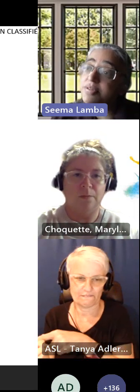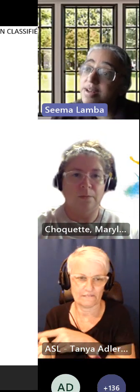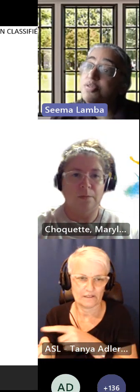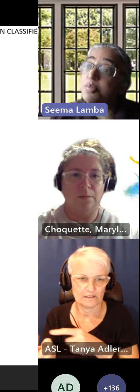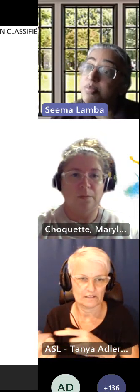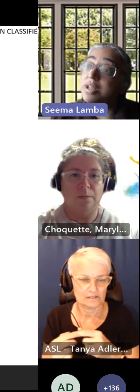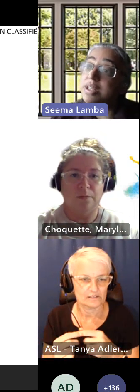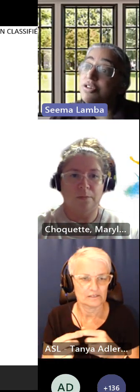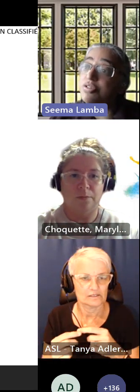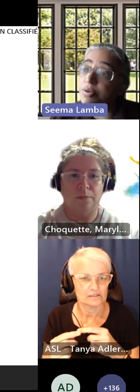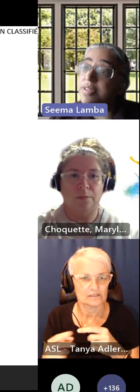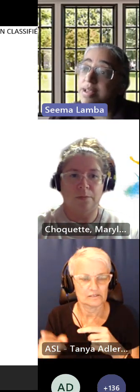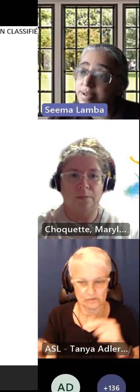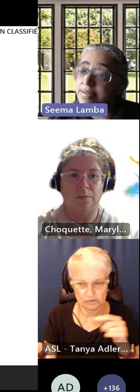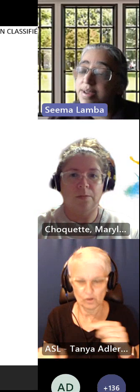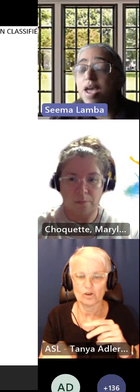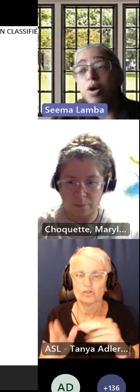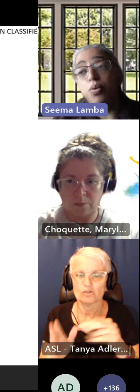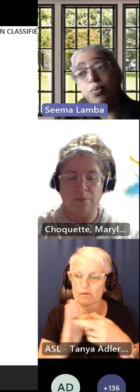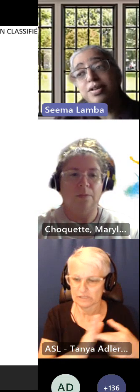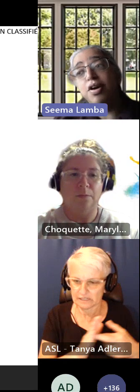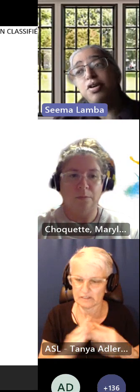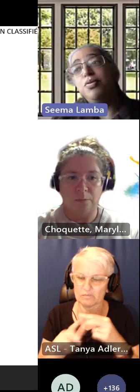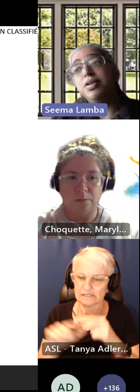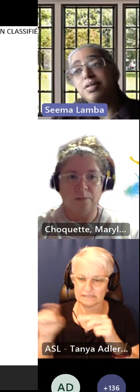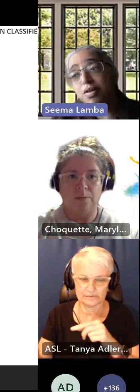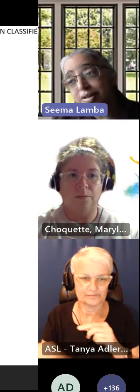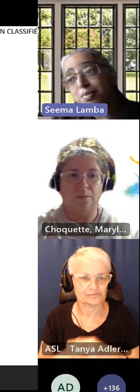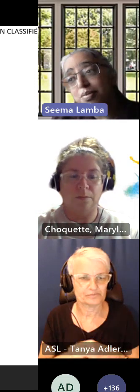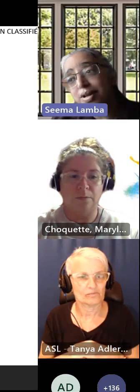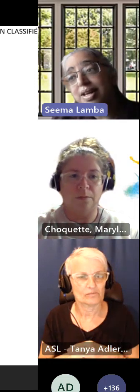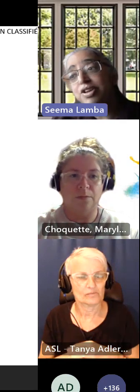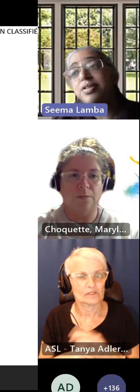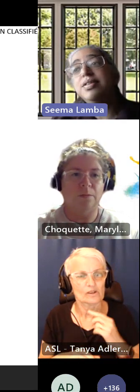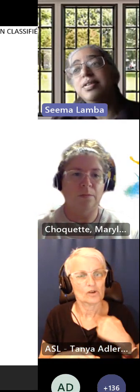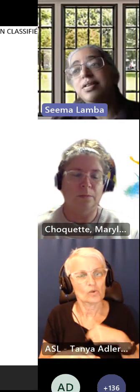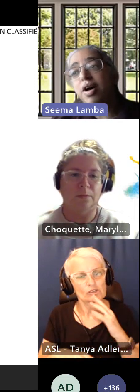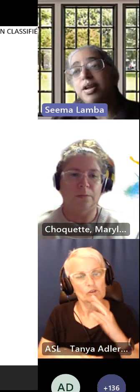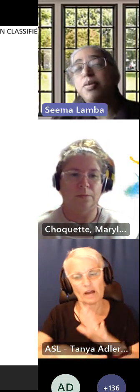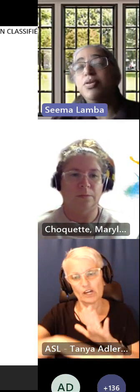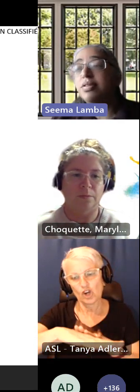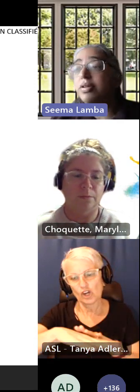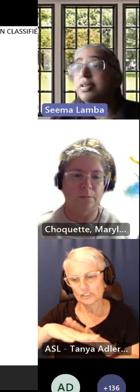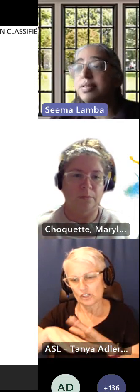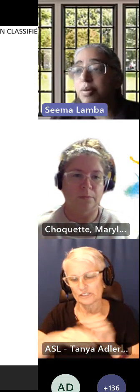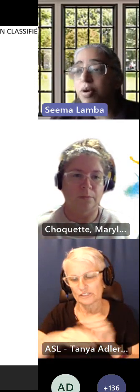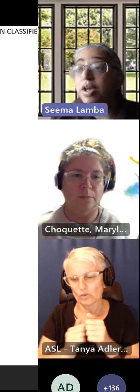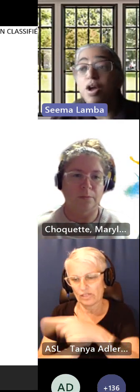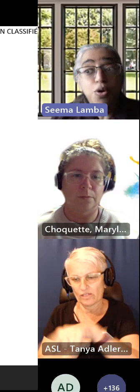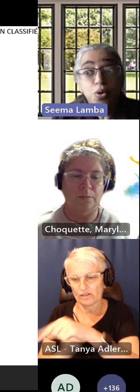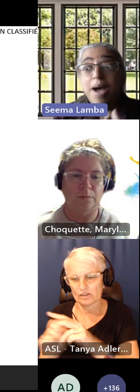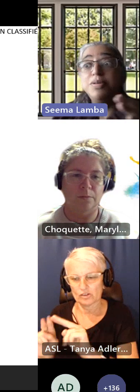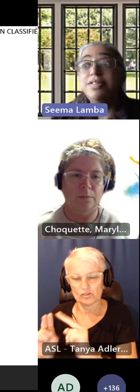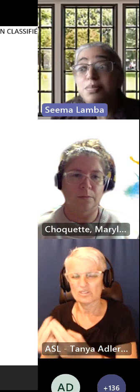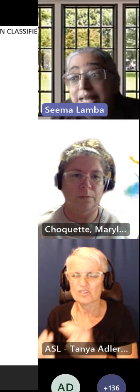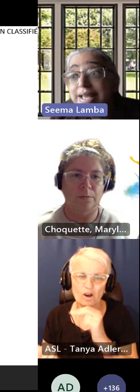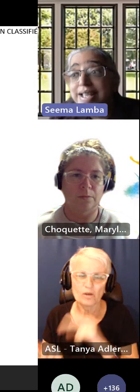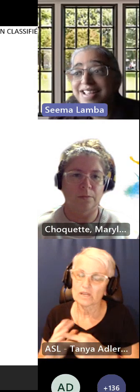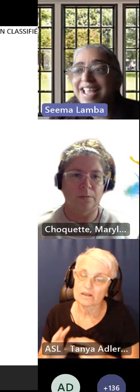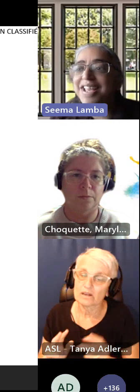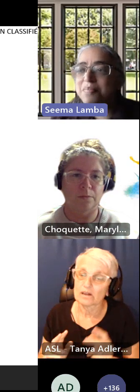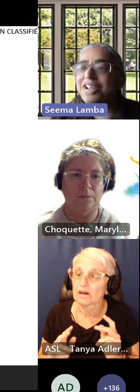employee representatives, but bargaining agents where they exist. When we talk about consulting bargaining agents, it's not about consulting someone who